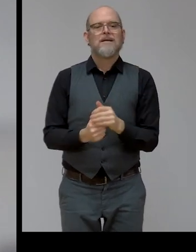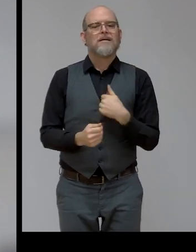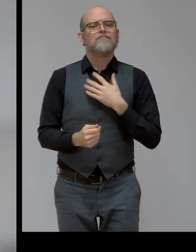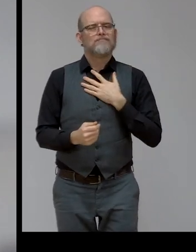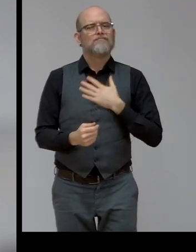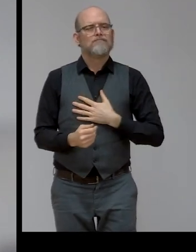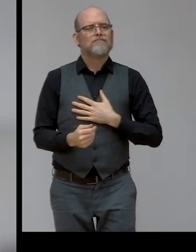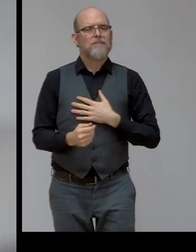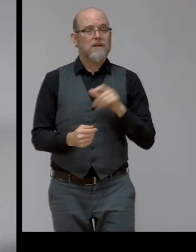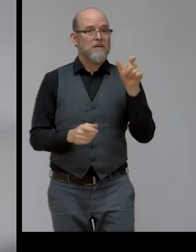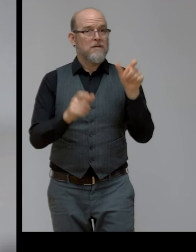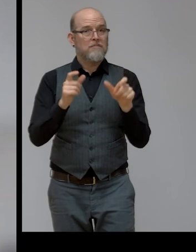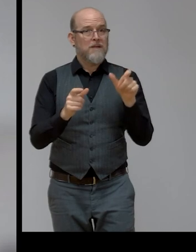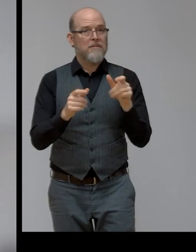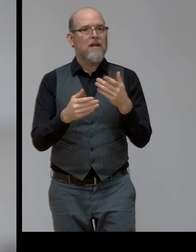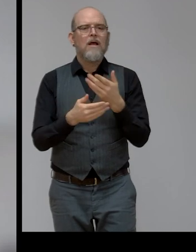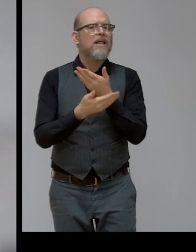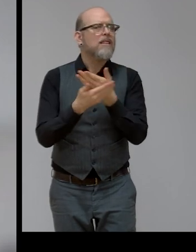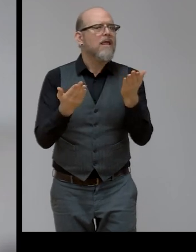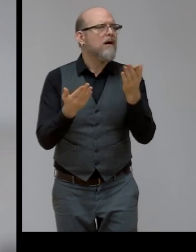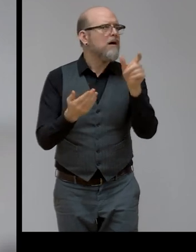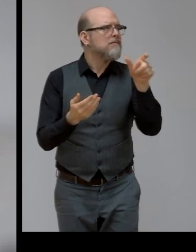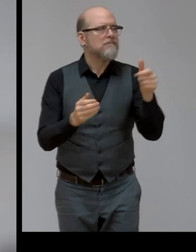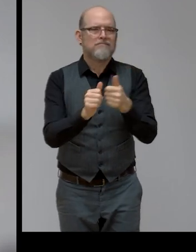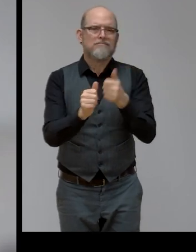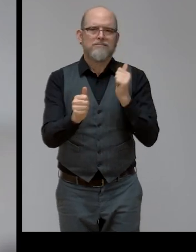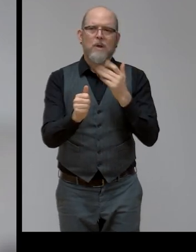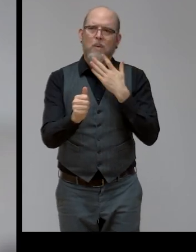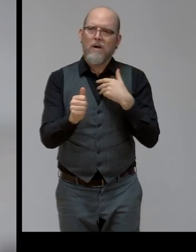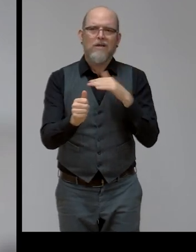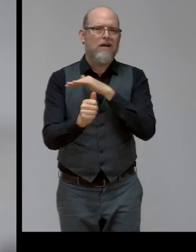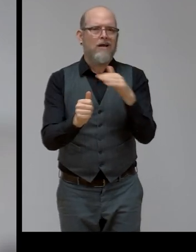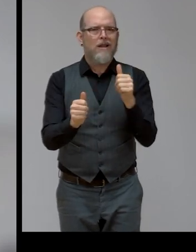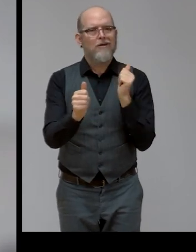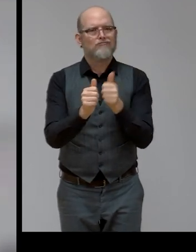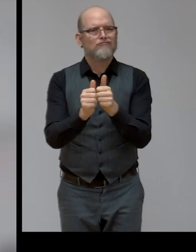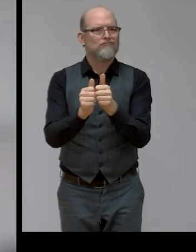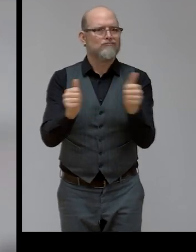barriers. So thank you very much to everybody for participating and contributing.